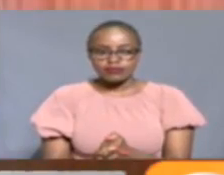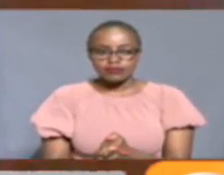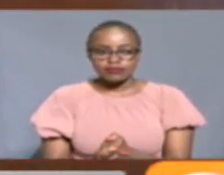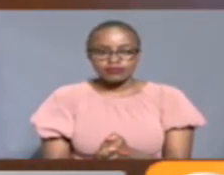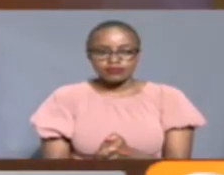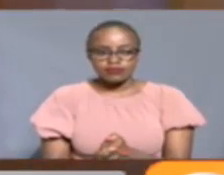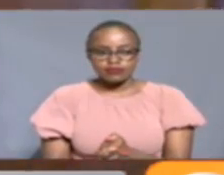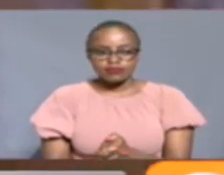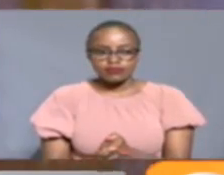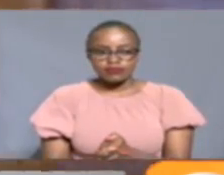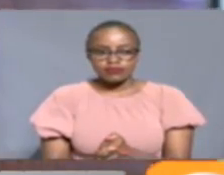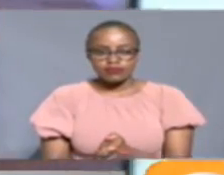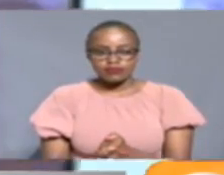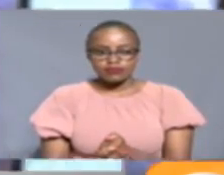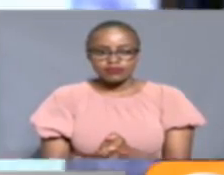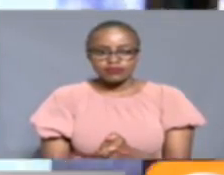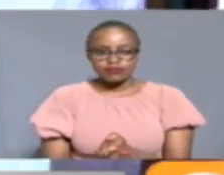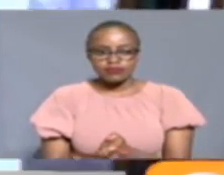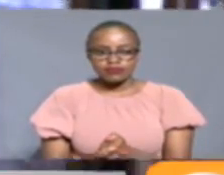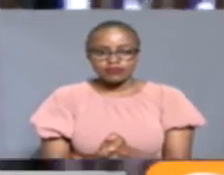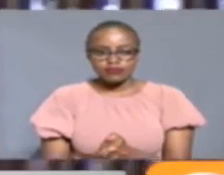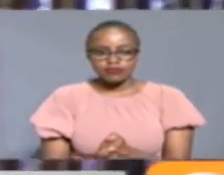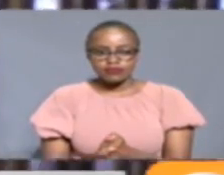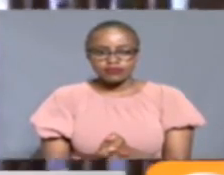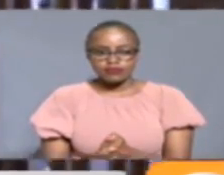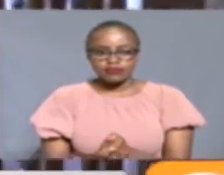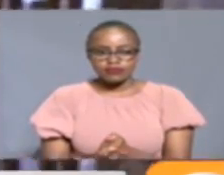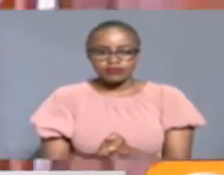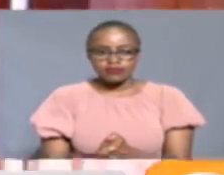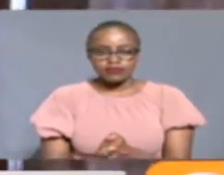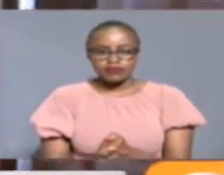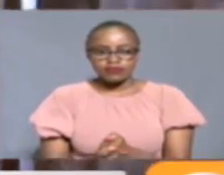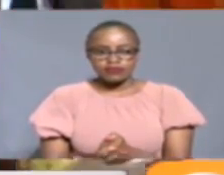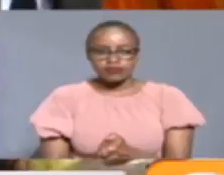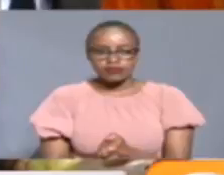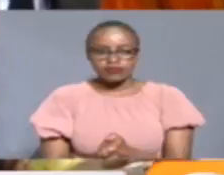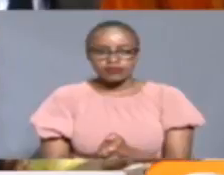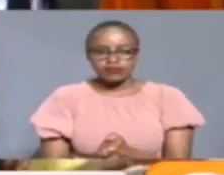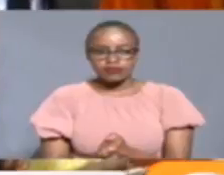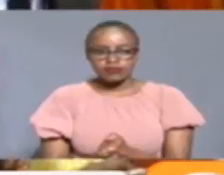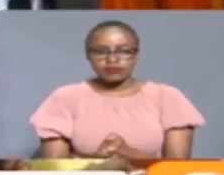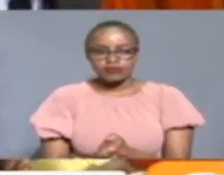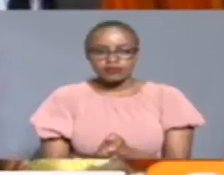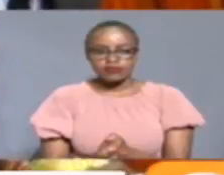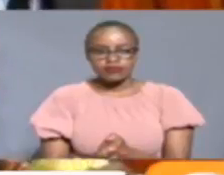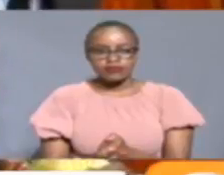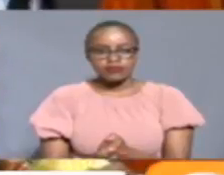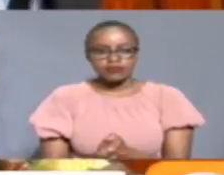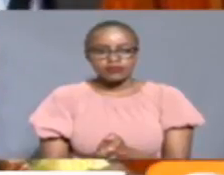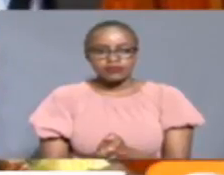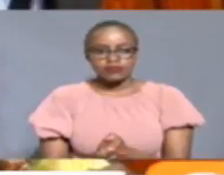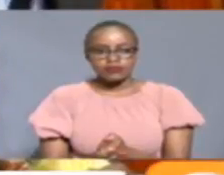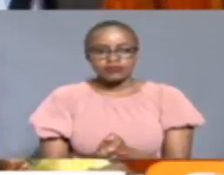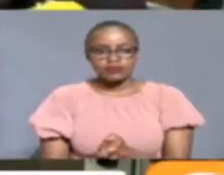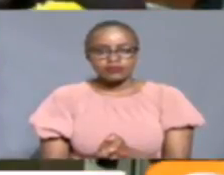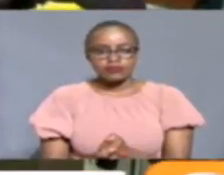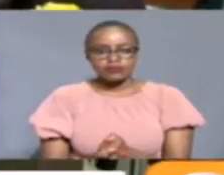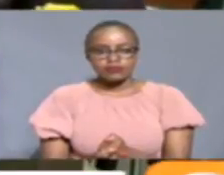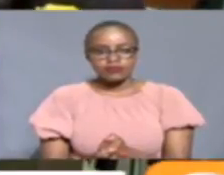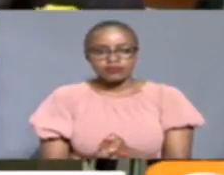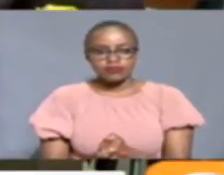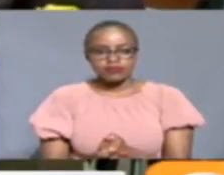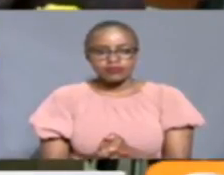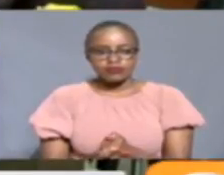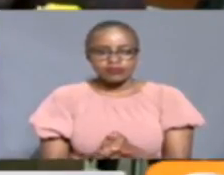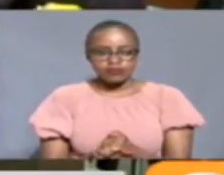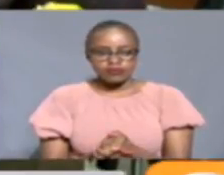And Counsel Mr. Kadebe is for the state. You are criminal duties. The fact that patient before